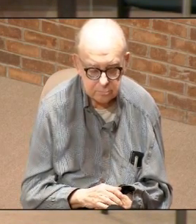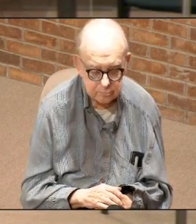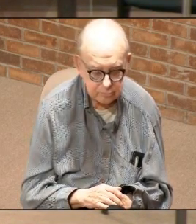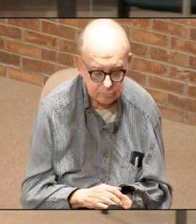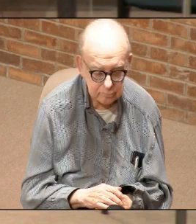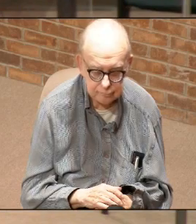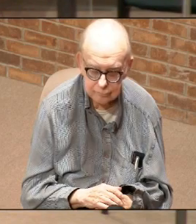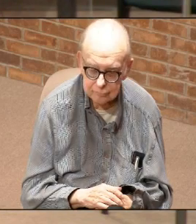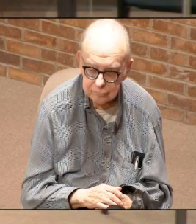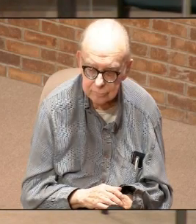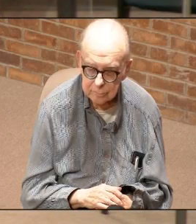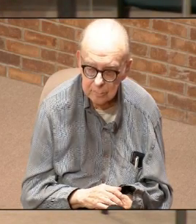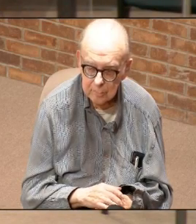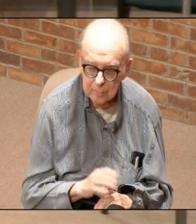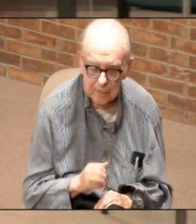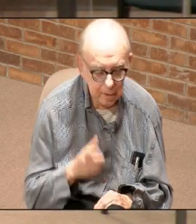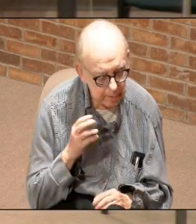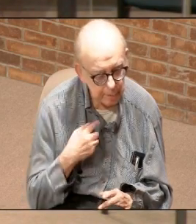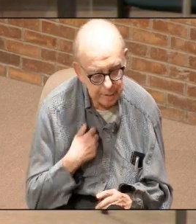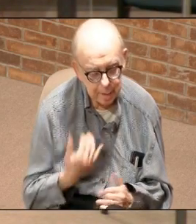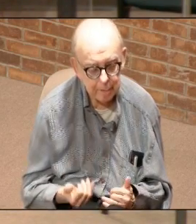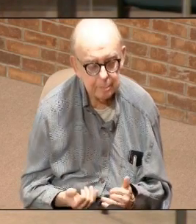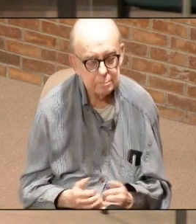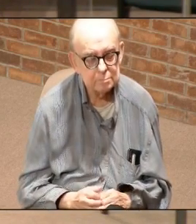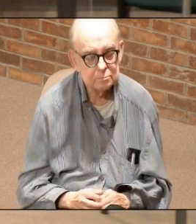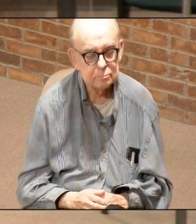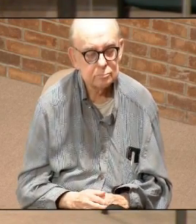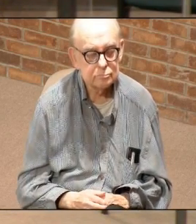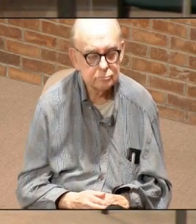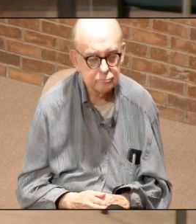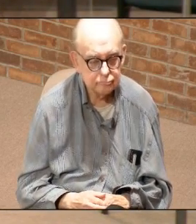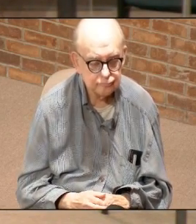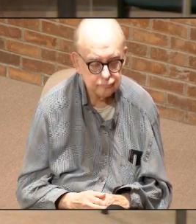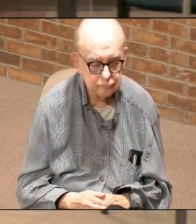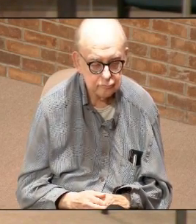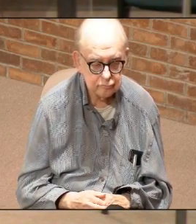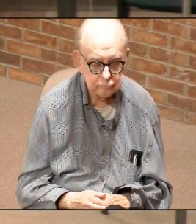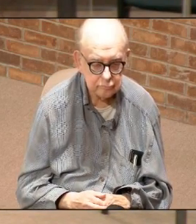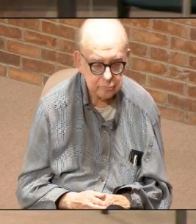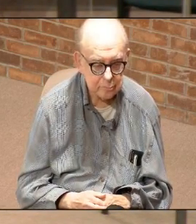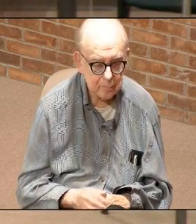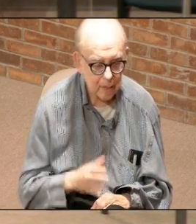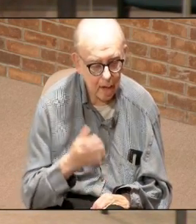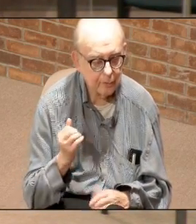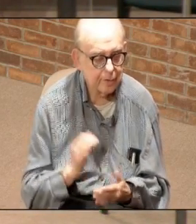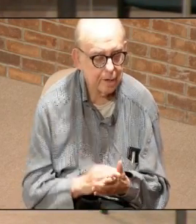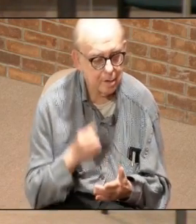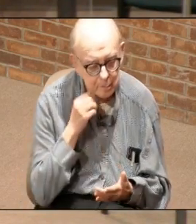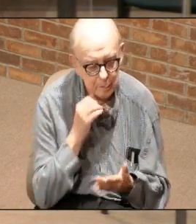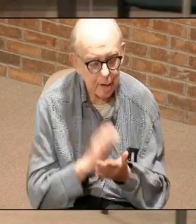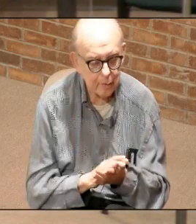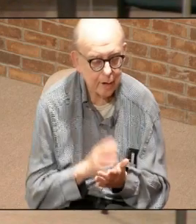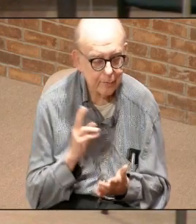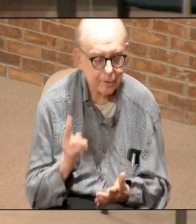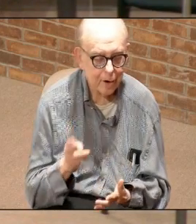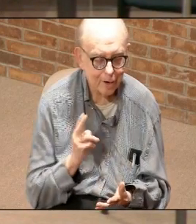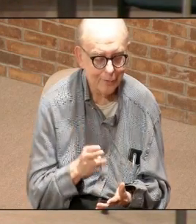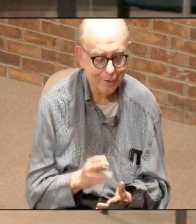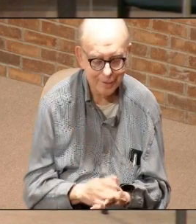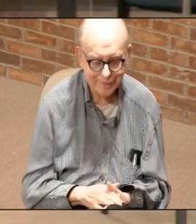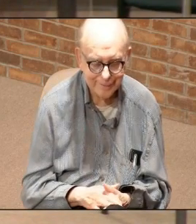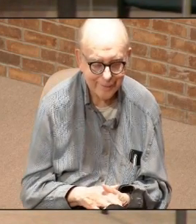There we go. Can you hear me now? Okay. I forget. She's hard of hearing. But